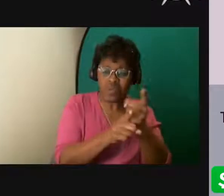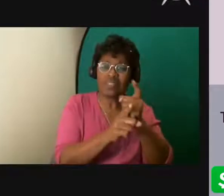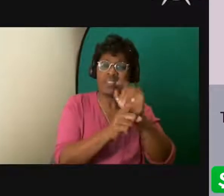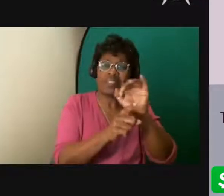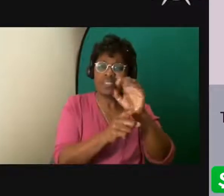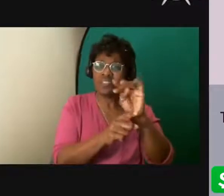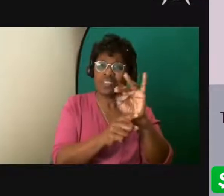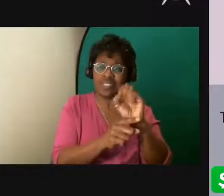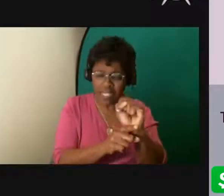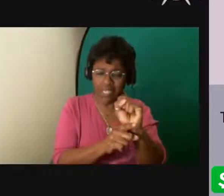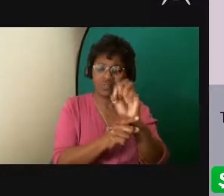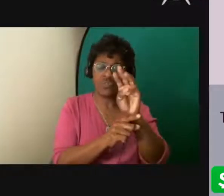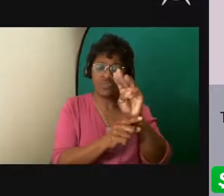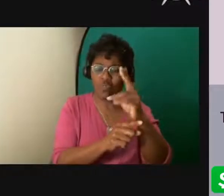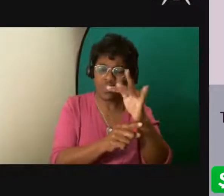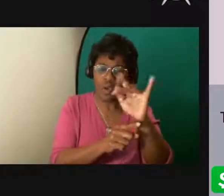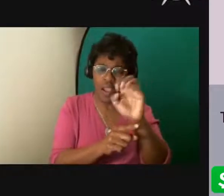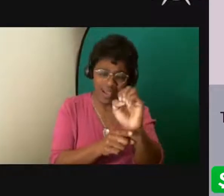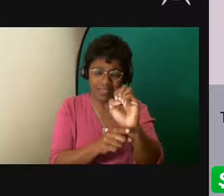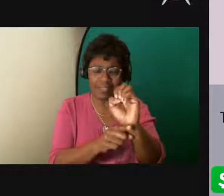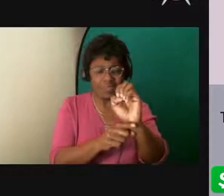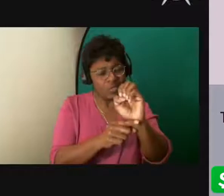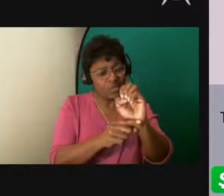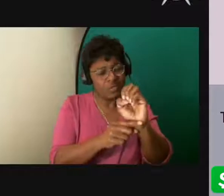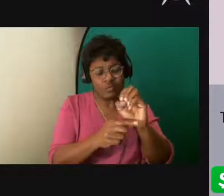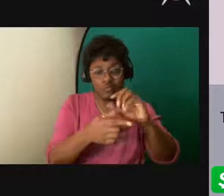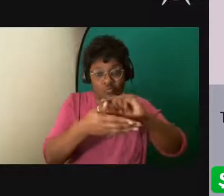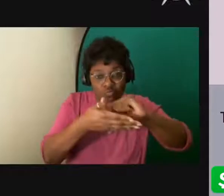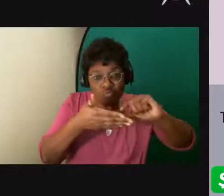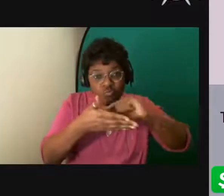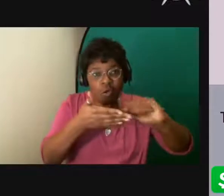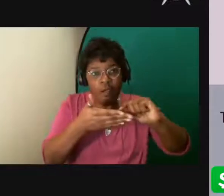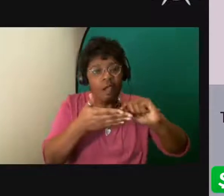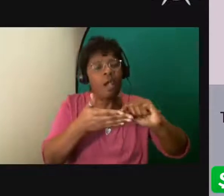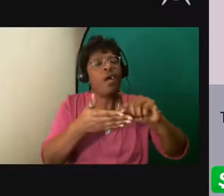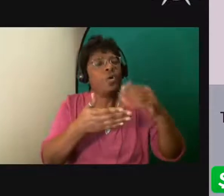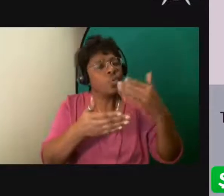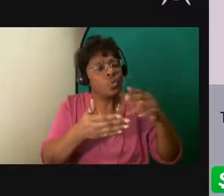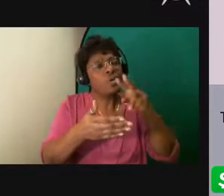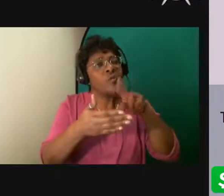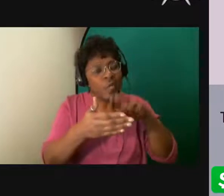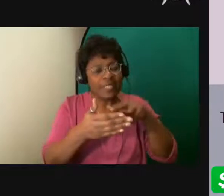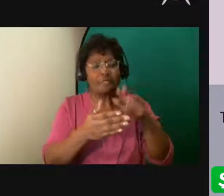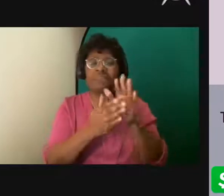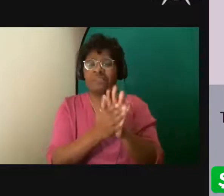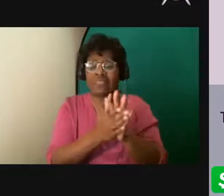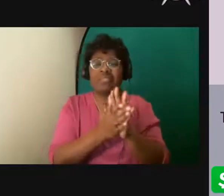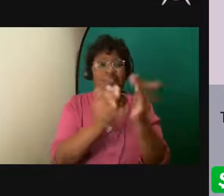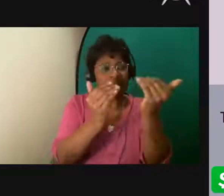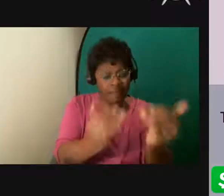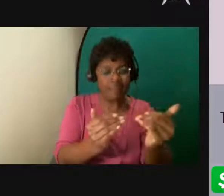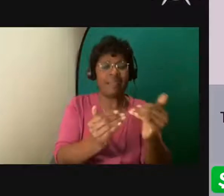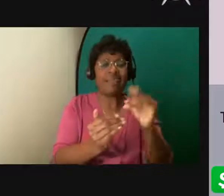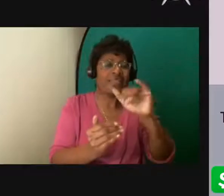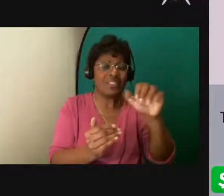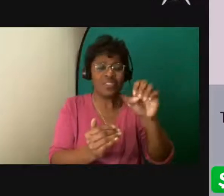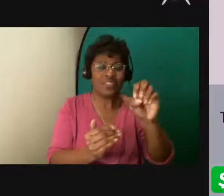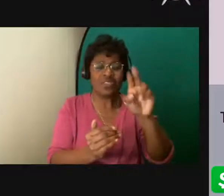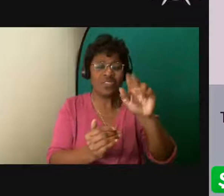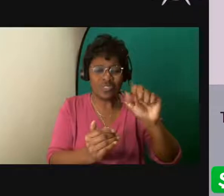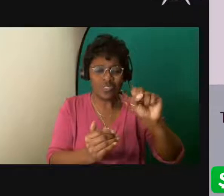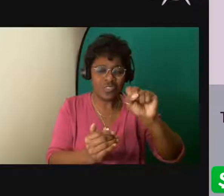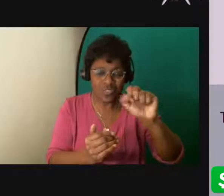the scripture so eloquently, to Joshua Patrick Walker. Thank you for the statement of